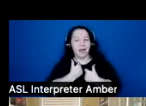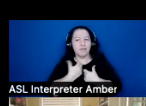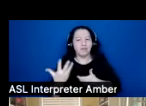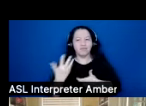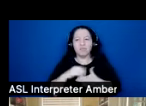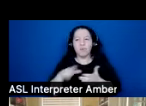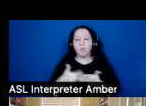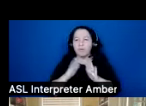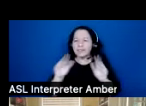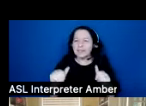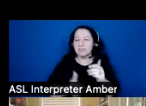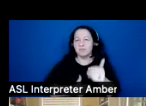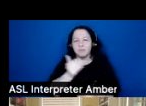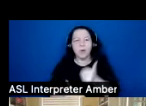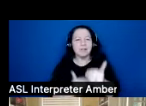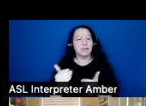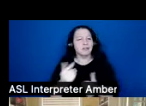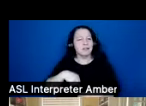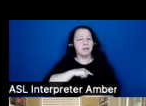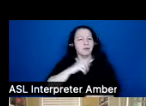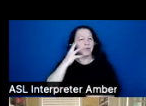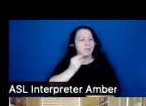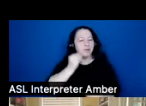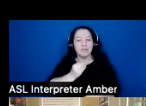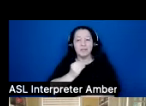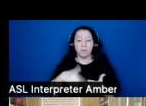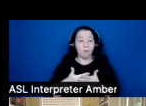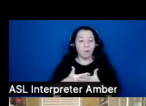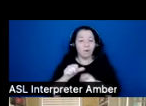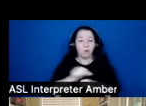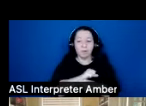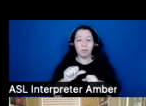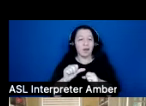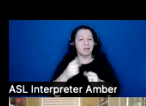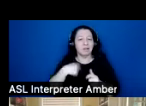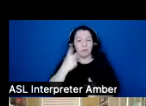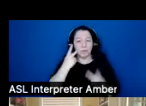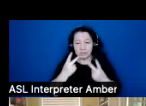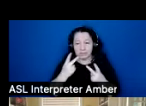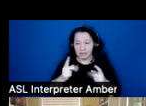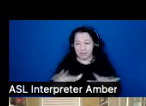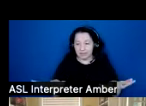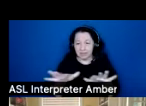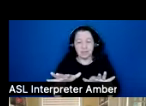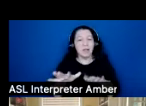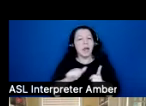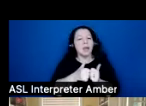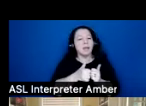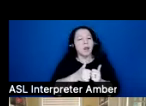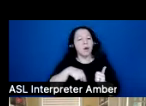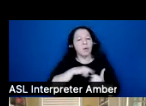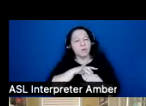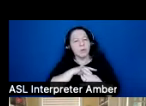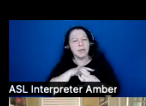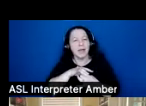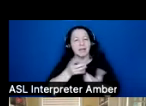the processes, the practices, and even just the ways we relate or interact with one